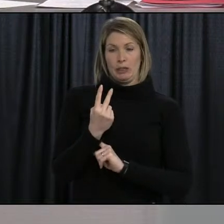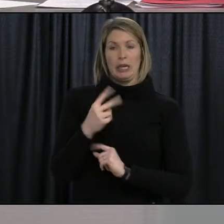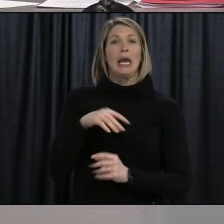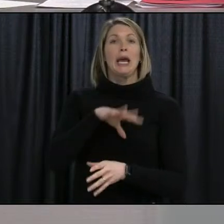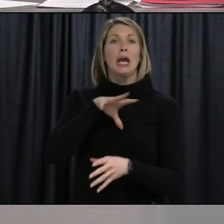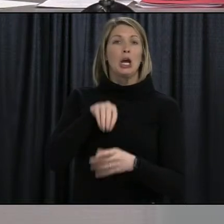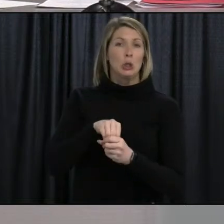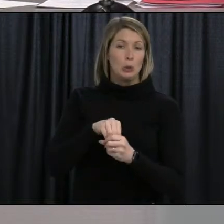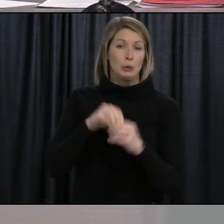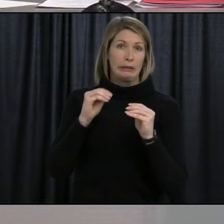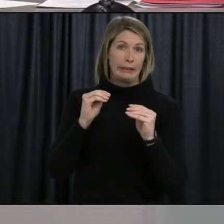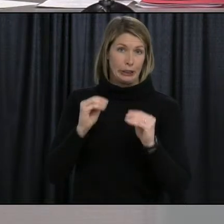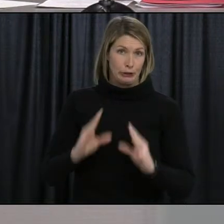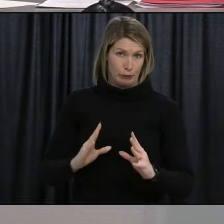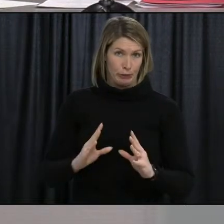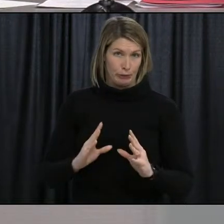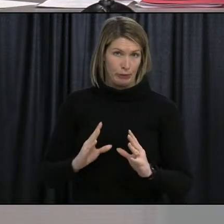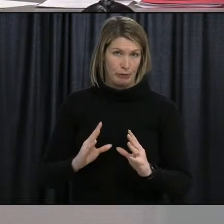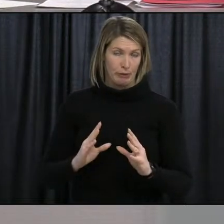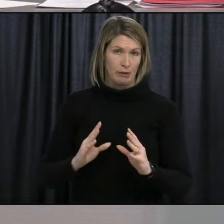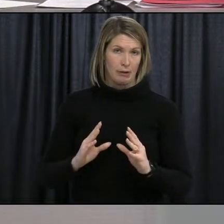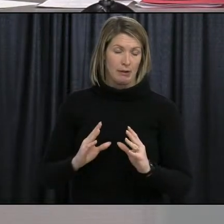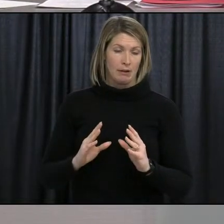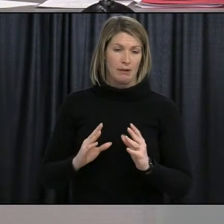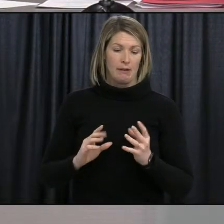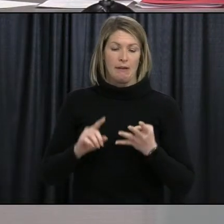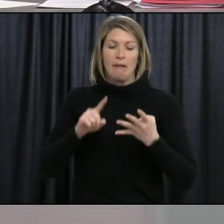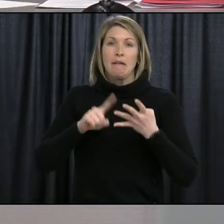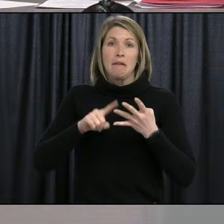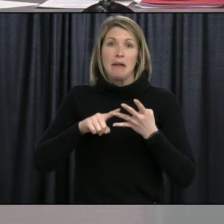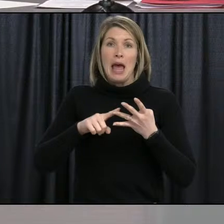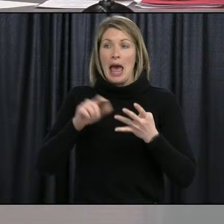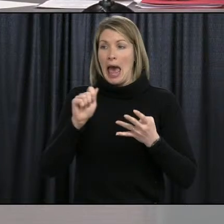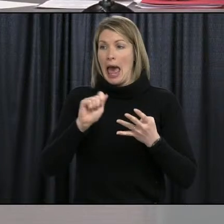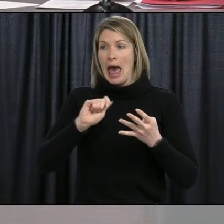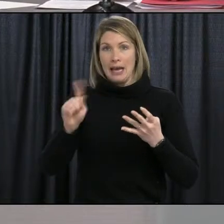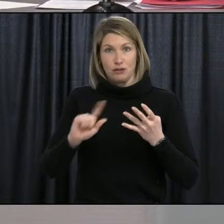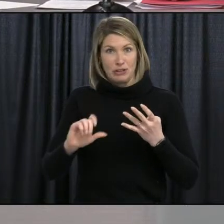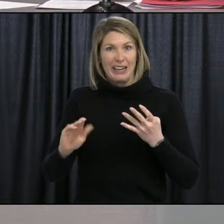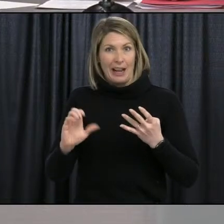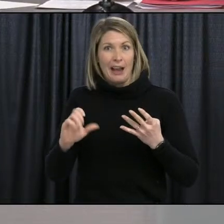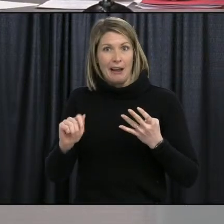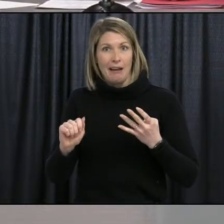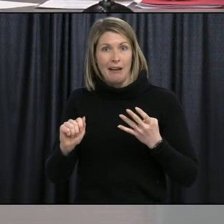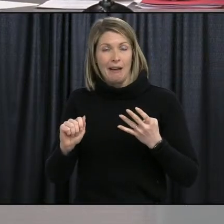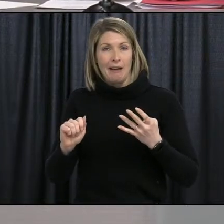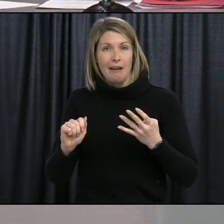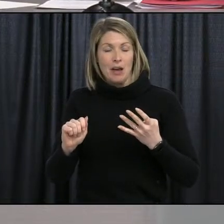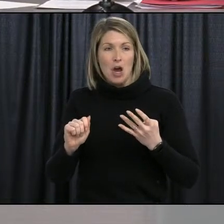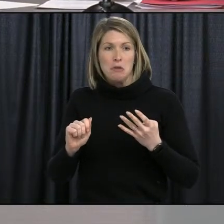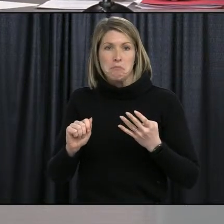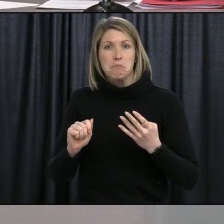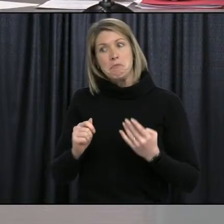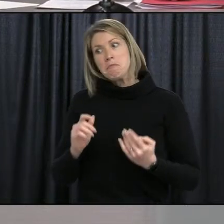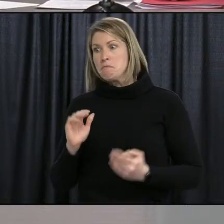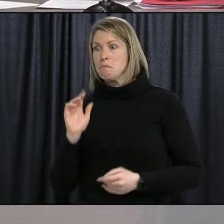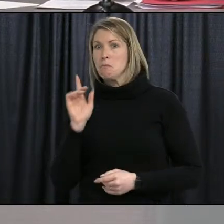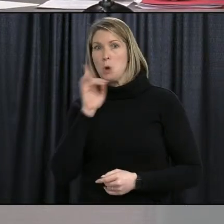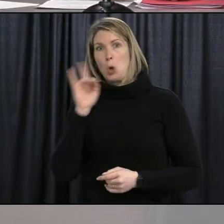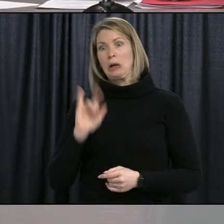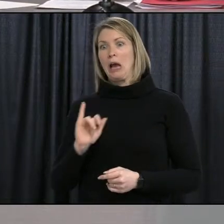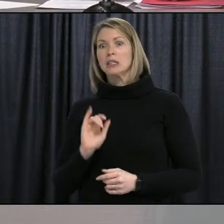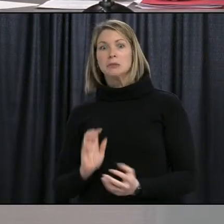If the AstraZeneca issue of is it appropriate for people over 65 or not isn't an issue,